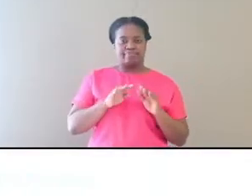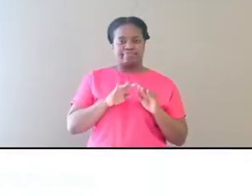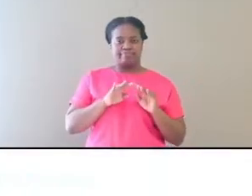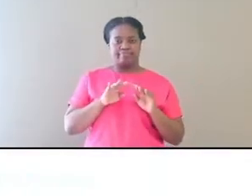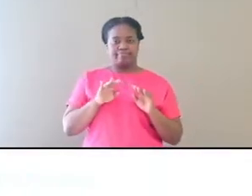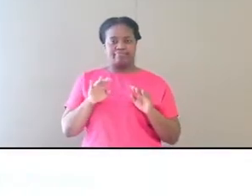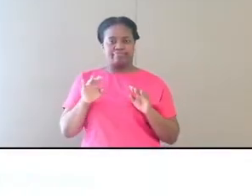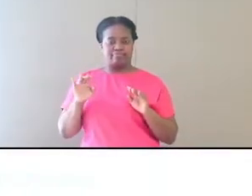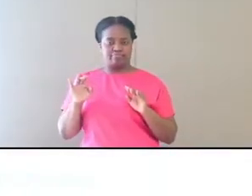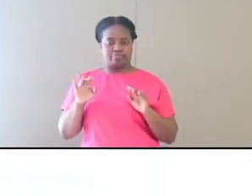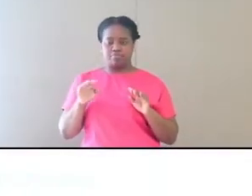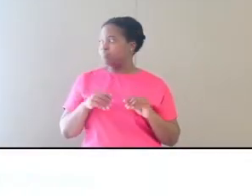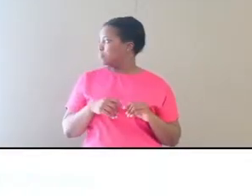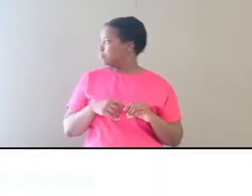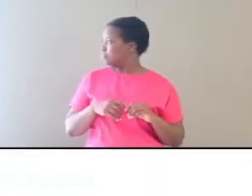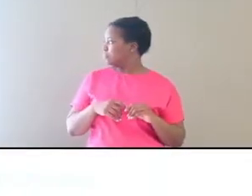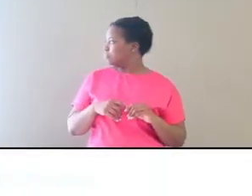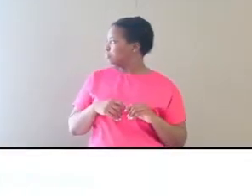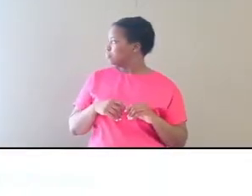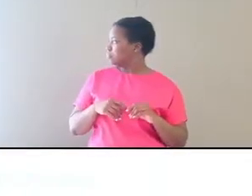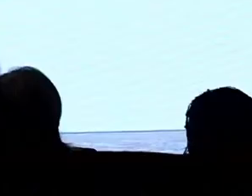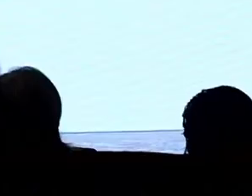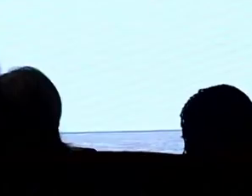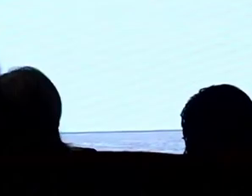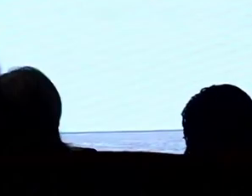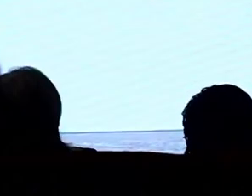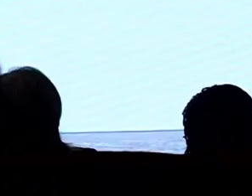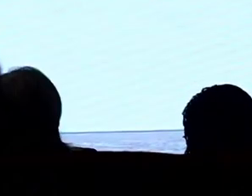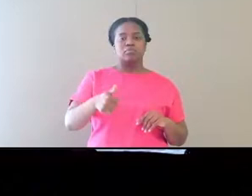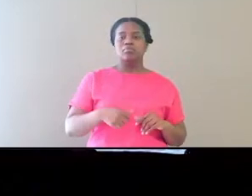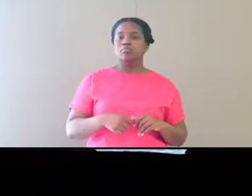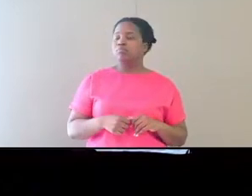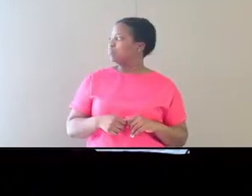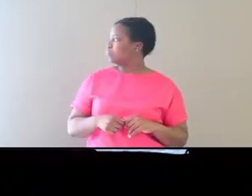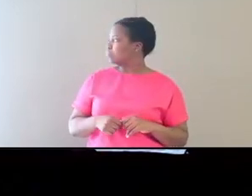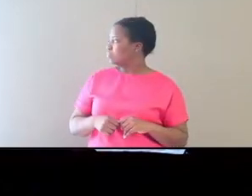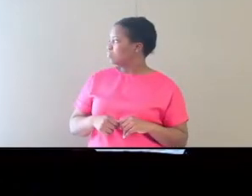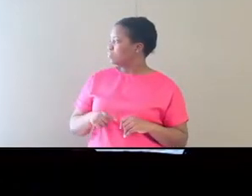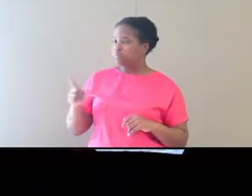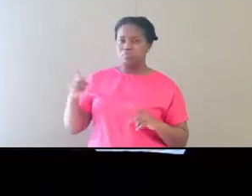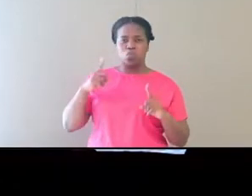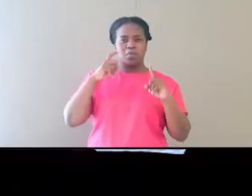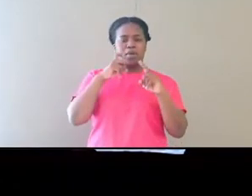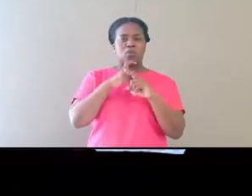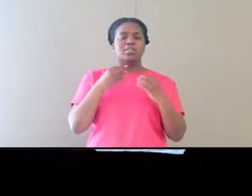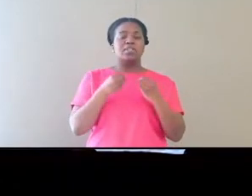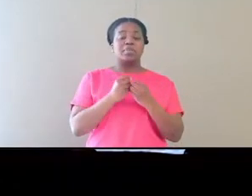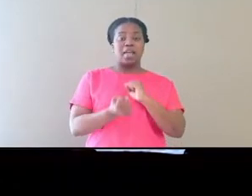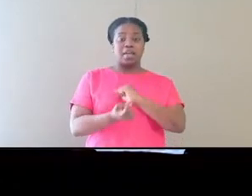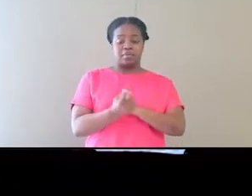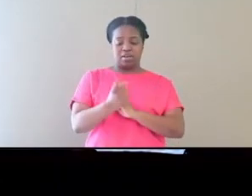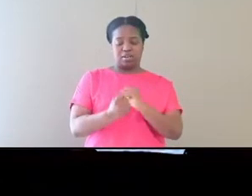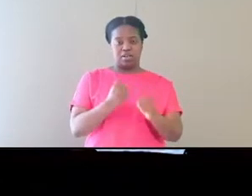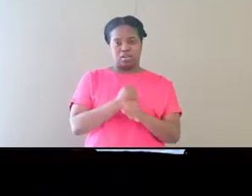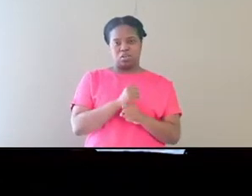Then we move into the next period. And this is a bit of a complicated thing because something happened in 2020.